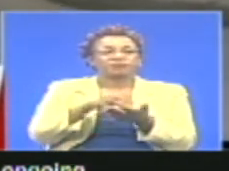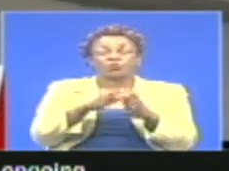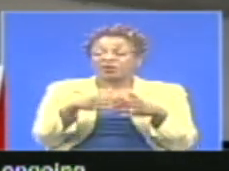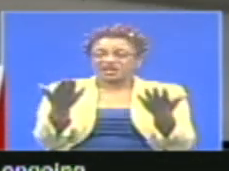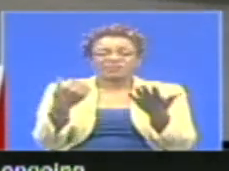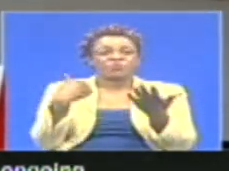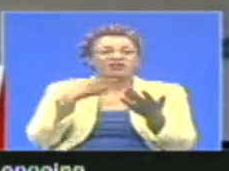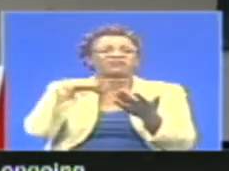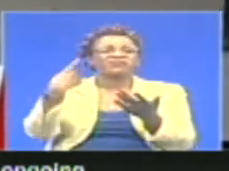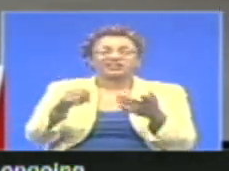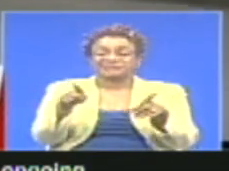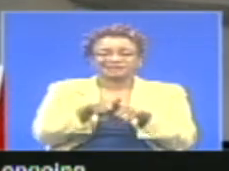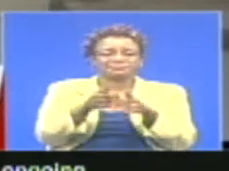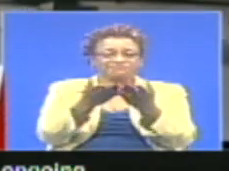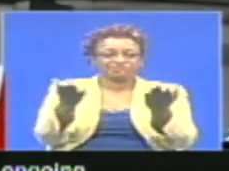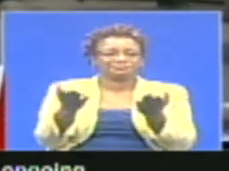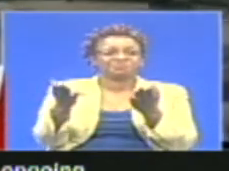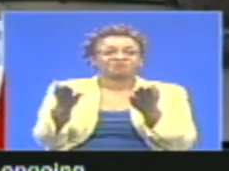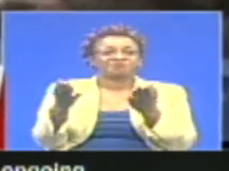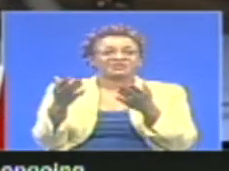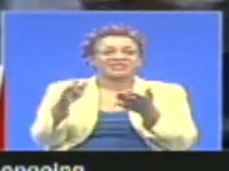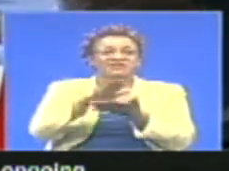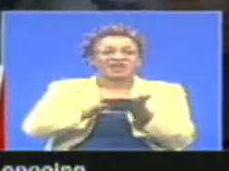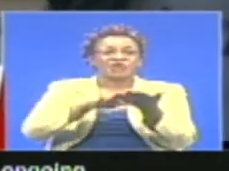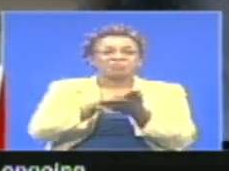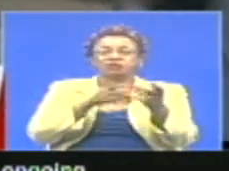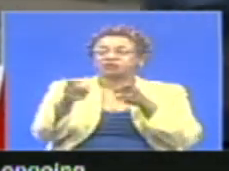in uncontrolled environment,